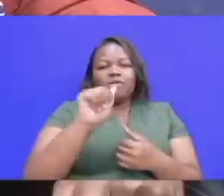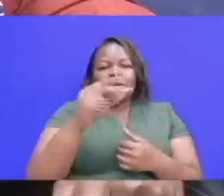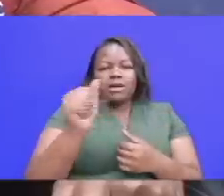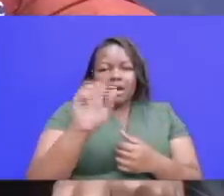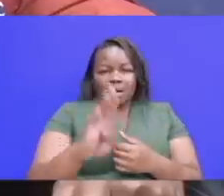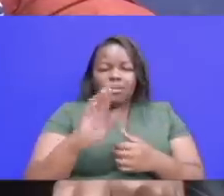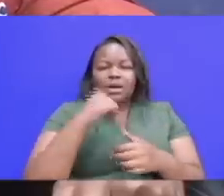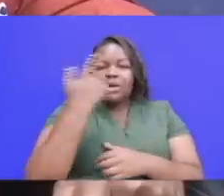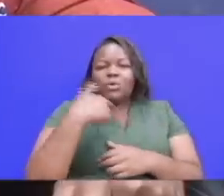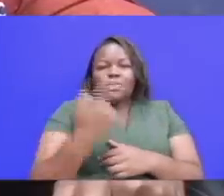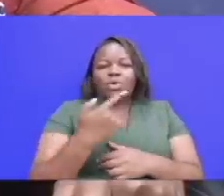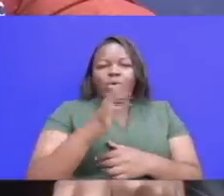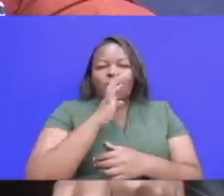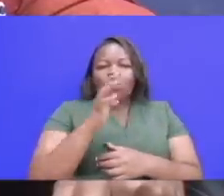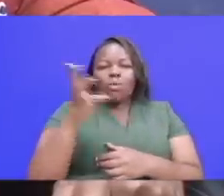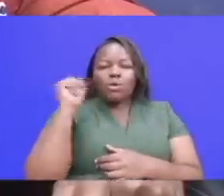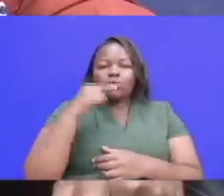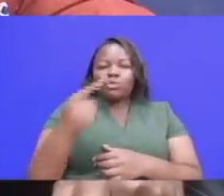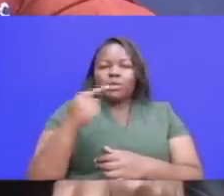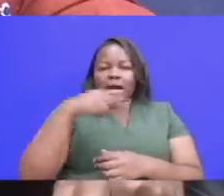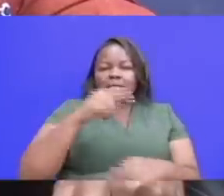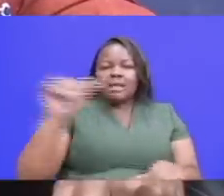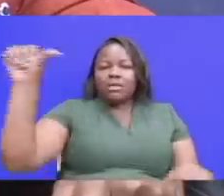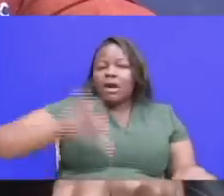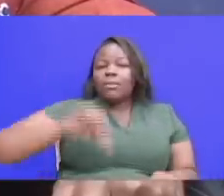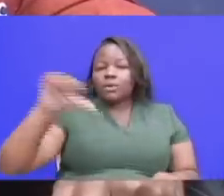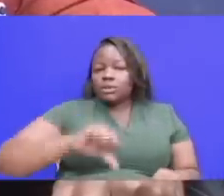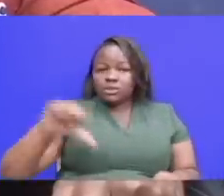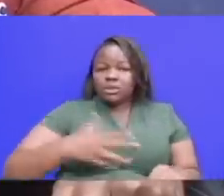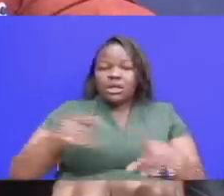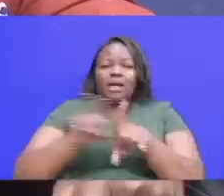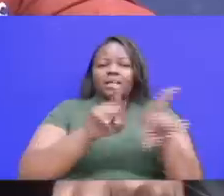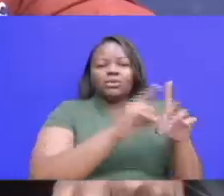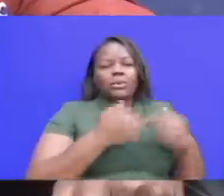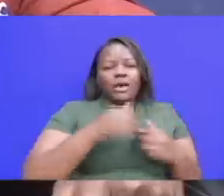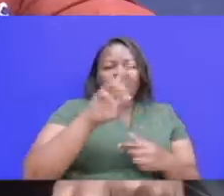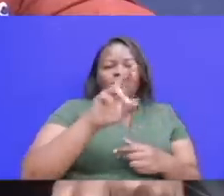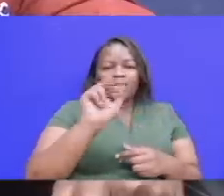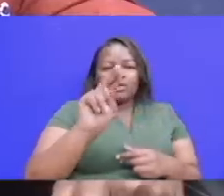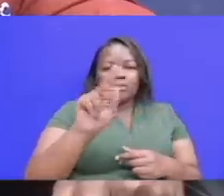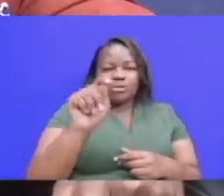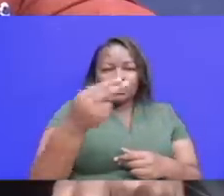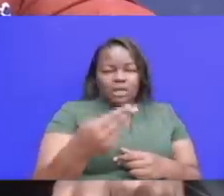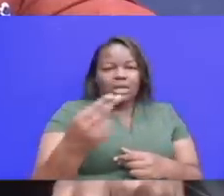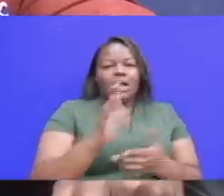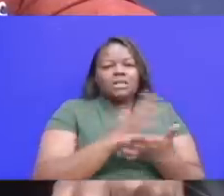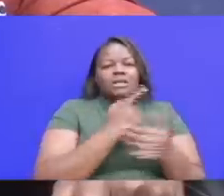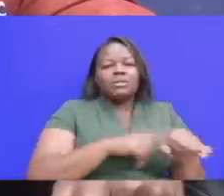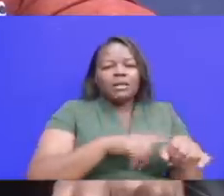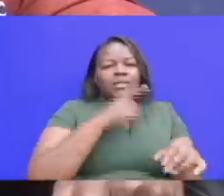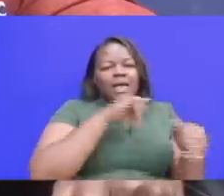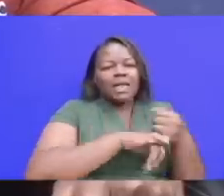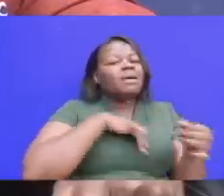to be a prostitute. Then we also have Ruth, who at some point was a widow,